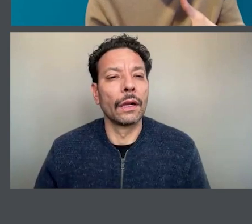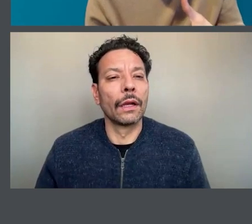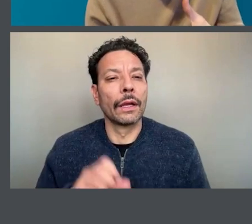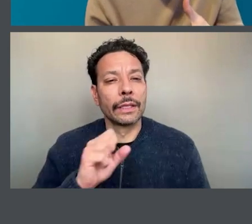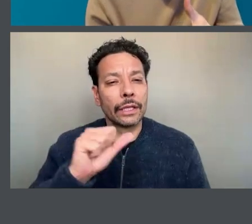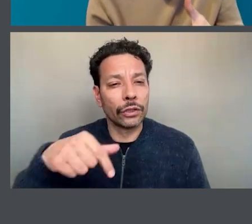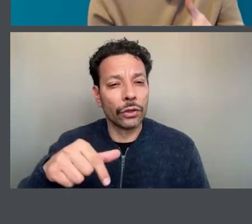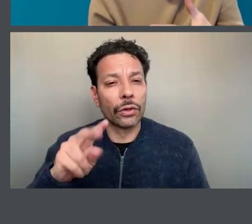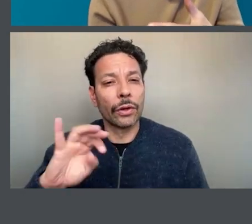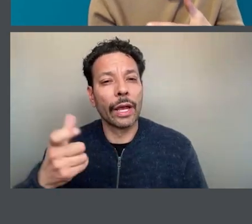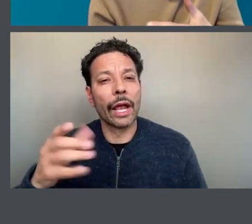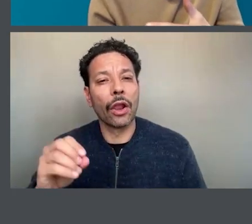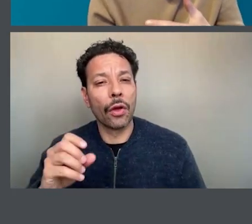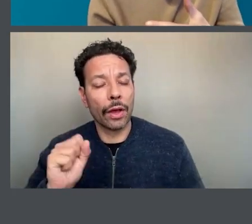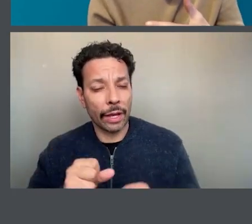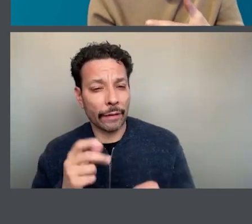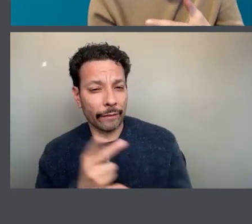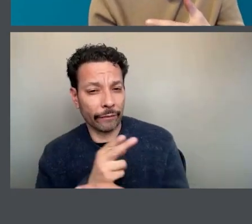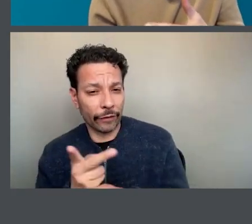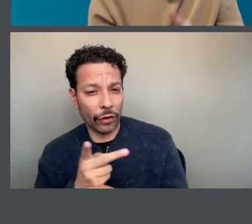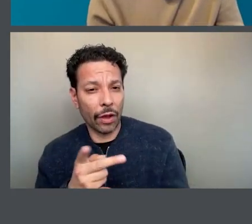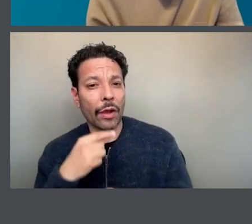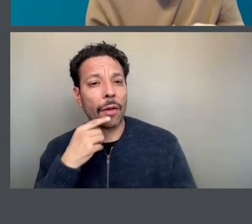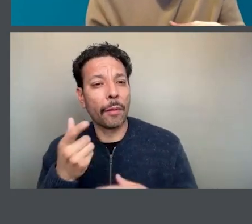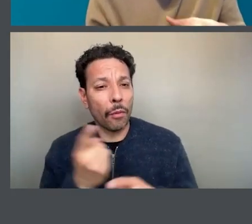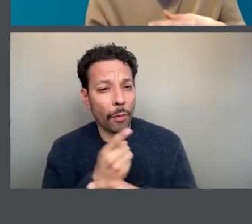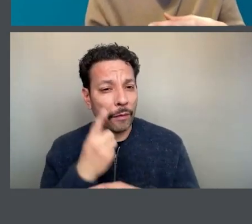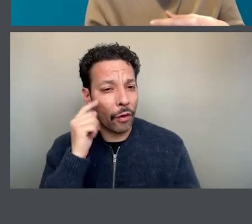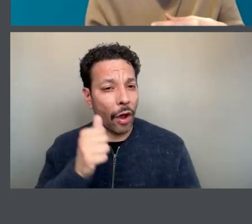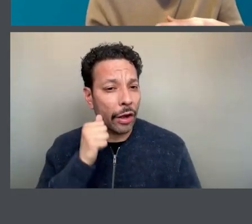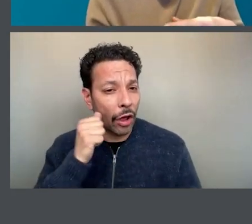can SLPs also use these to track student perspectives?